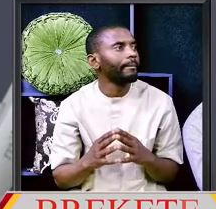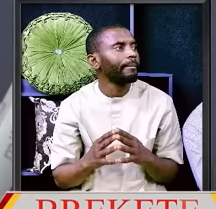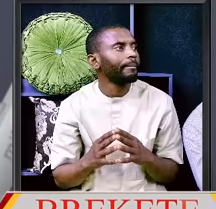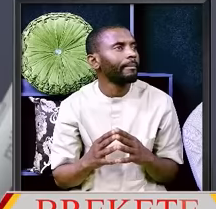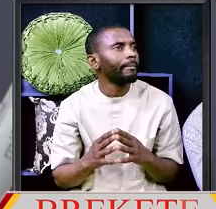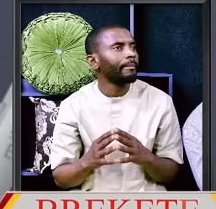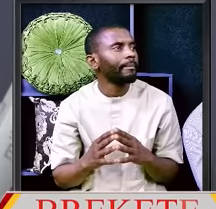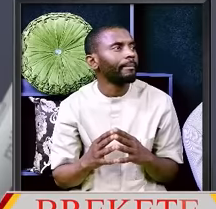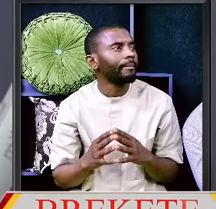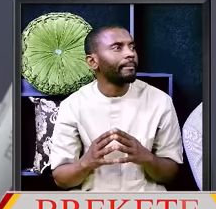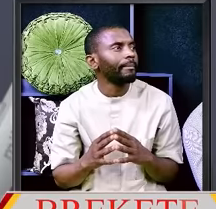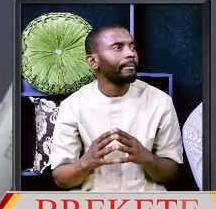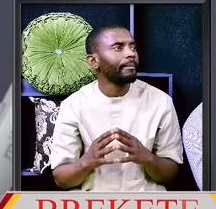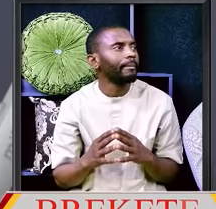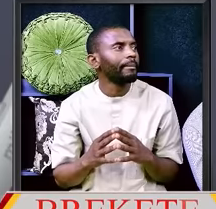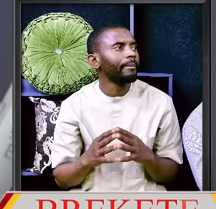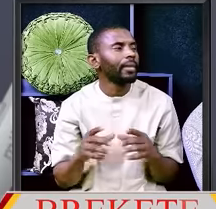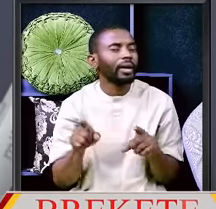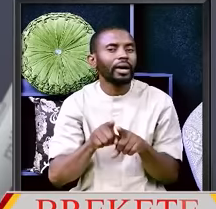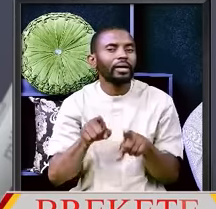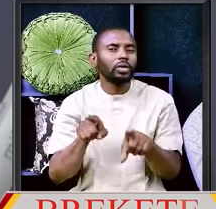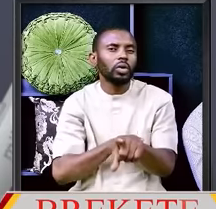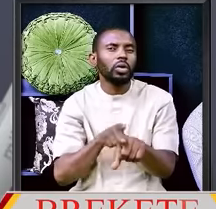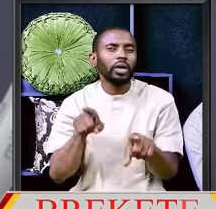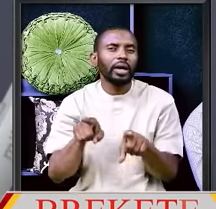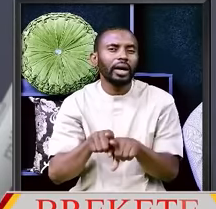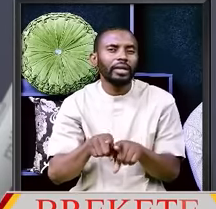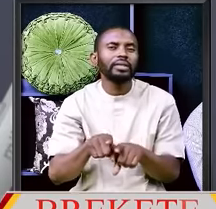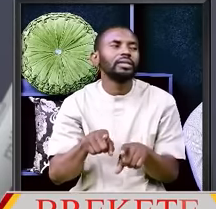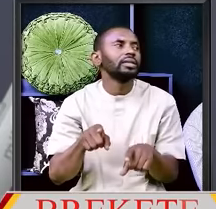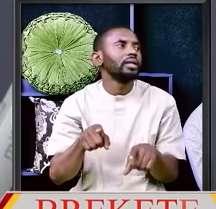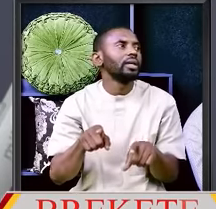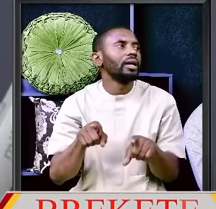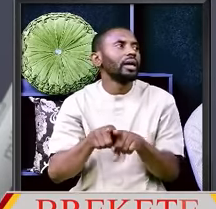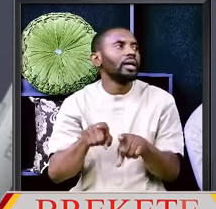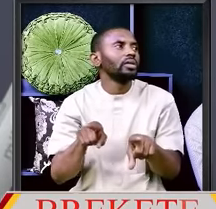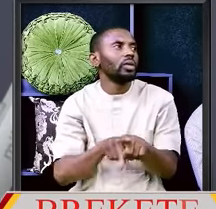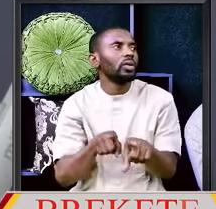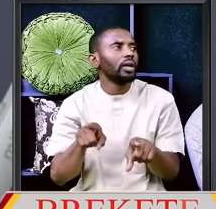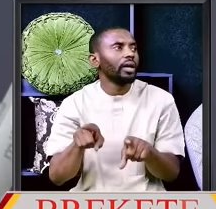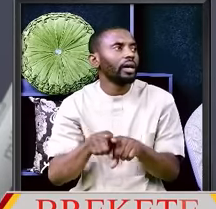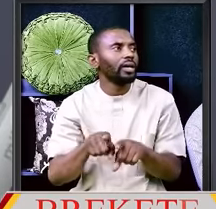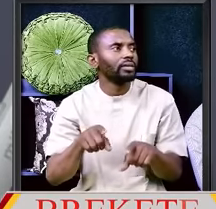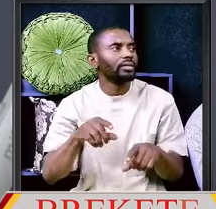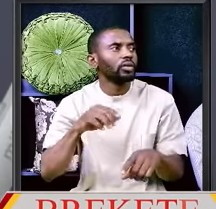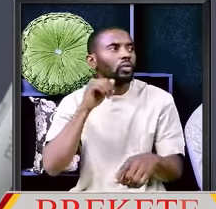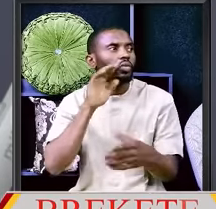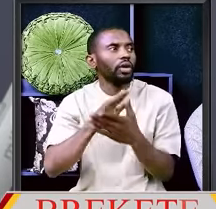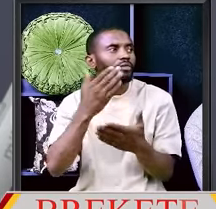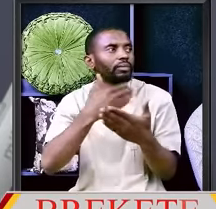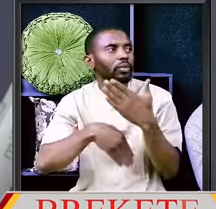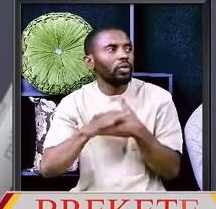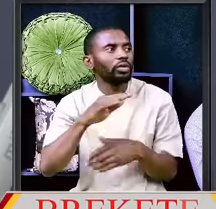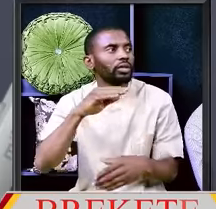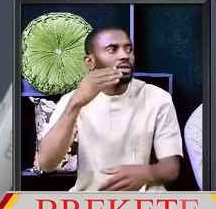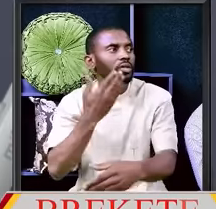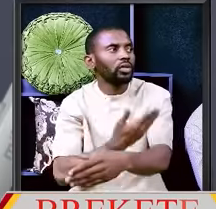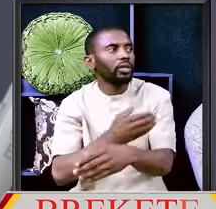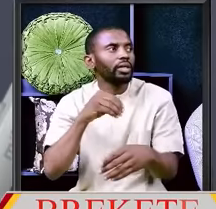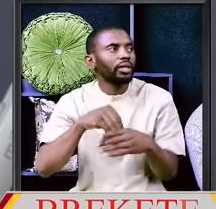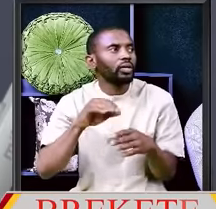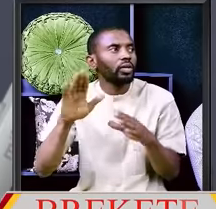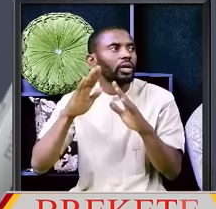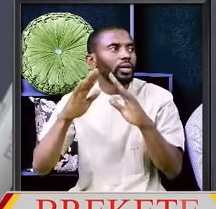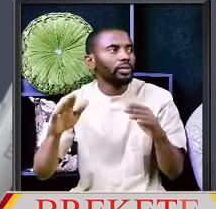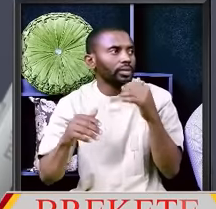have to prove that this Peking and my Peking son, so that at any time in that child's life, nobody around that will ever talk to my